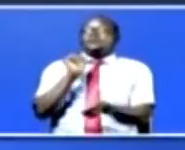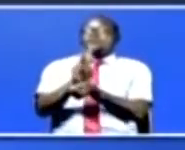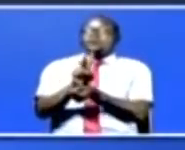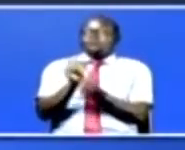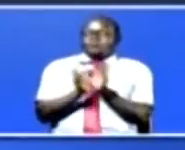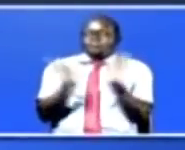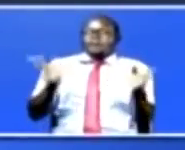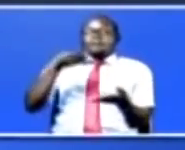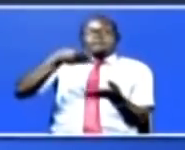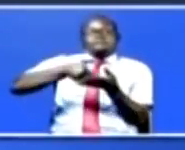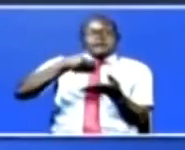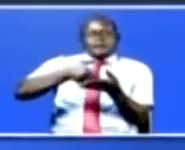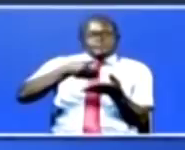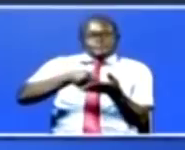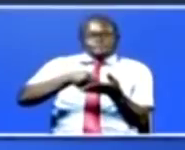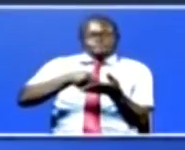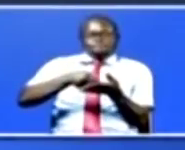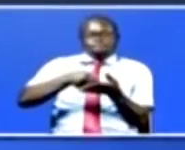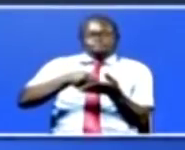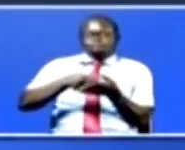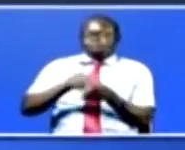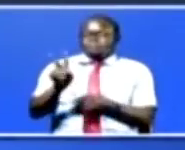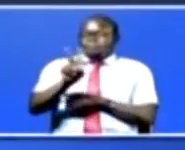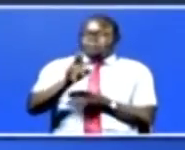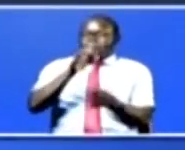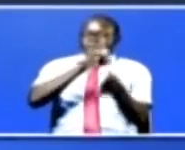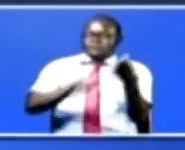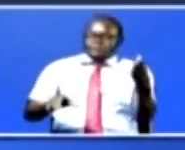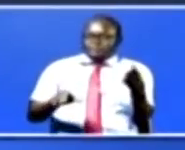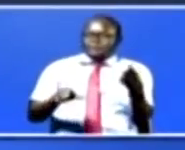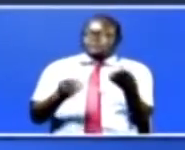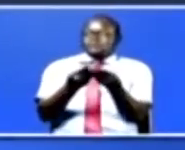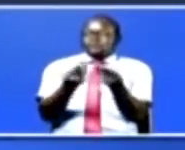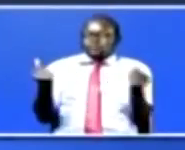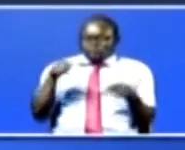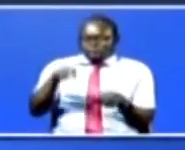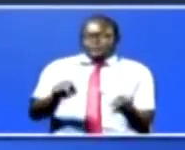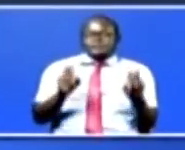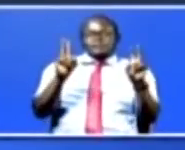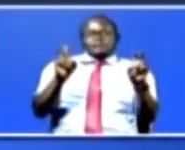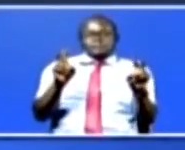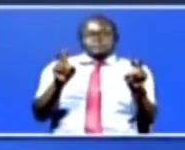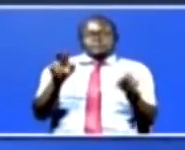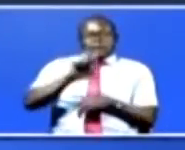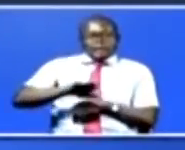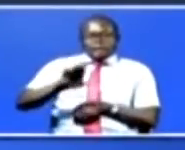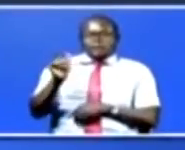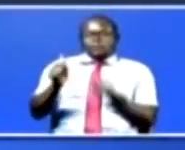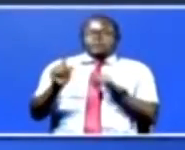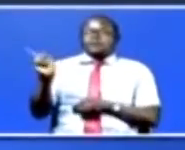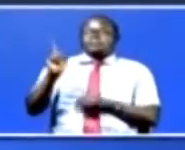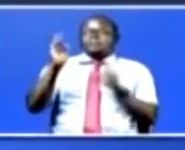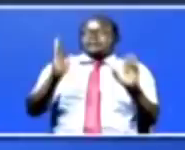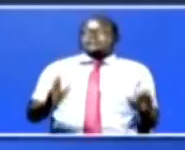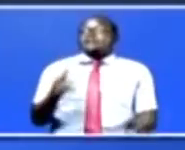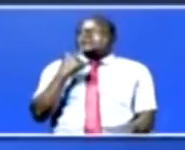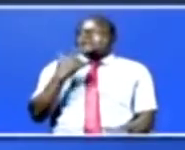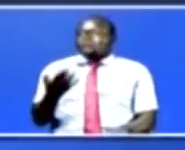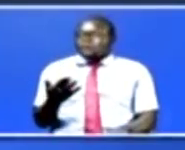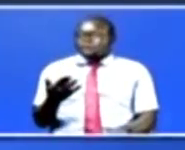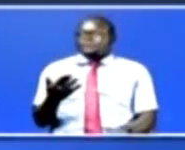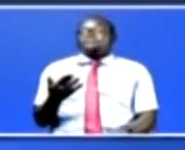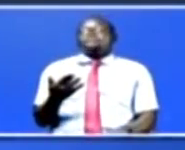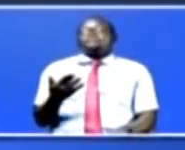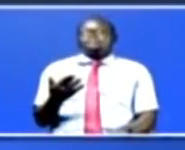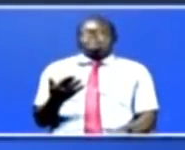finance, to basically delve into this area that CS, you called the area of